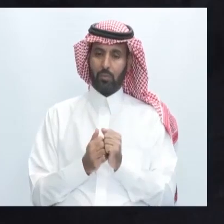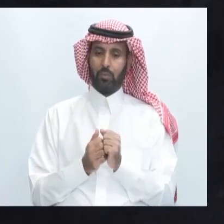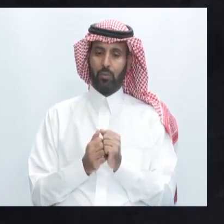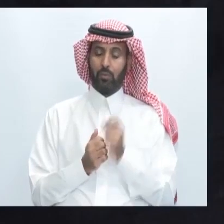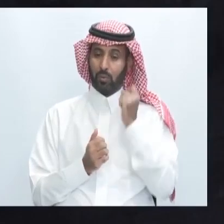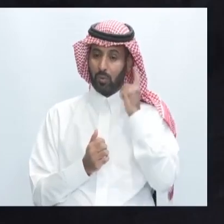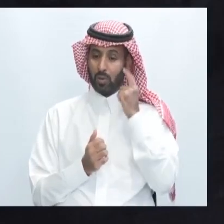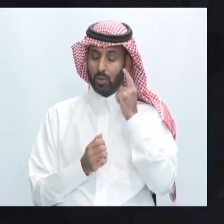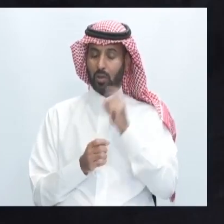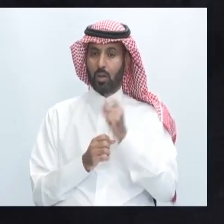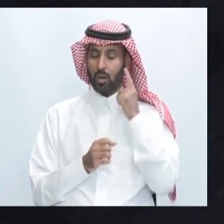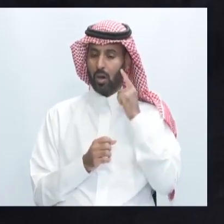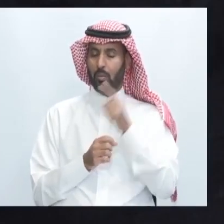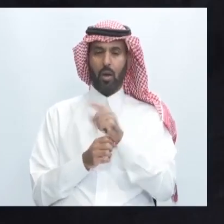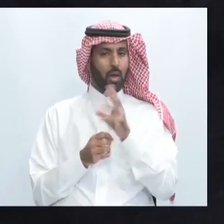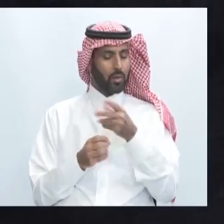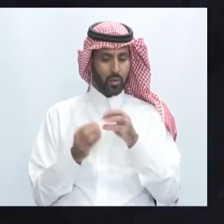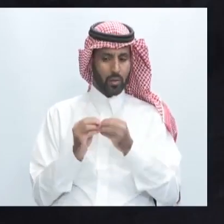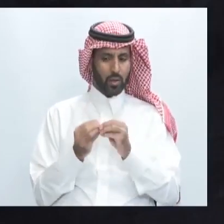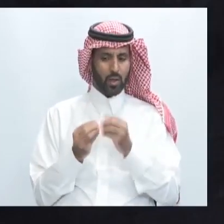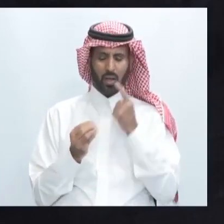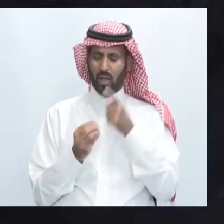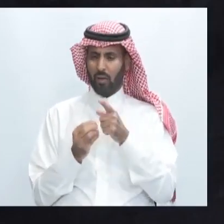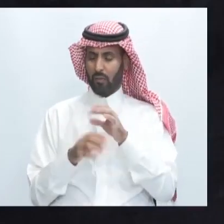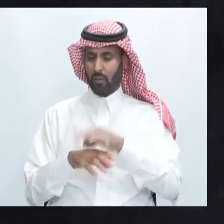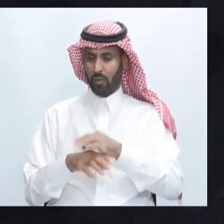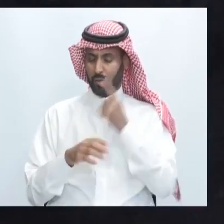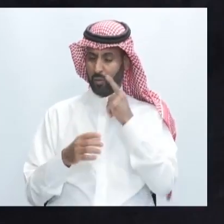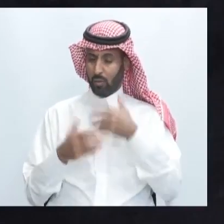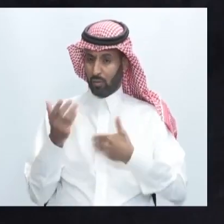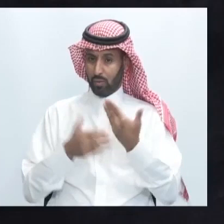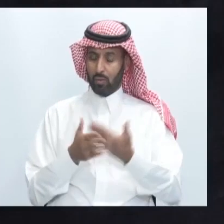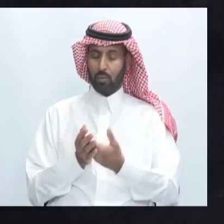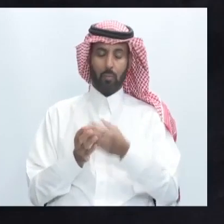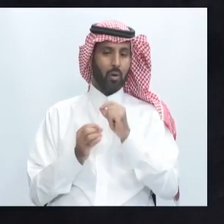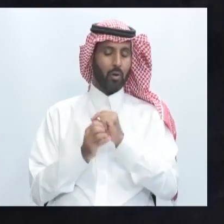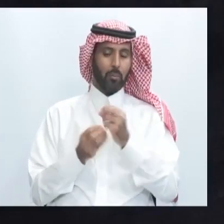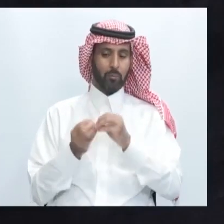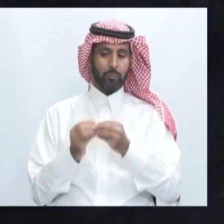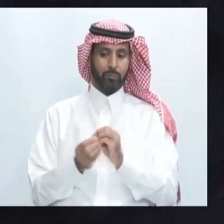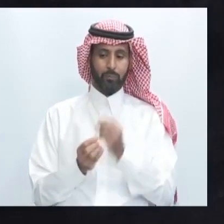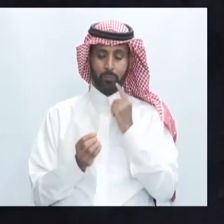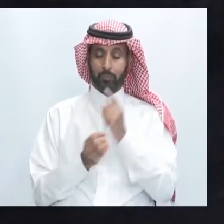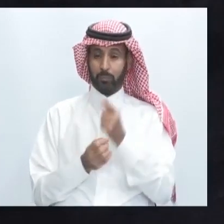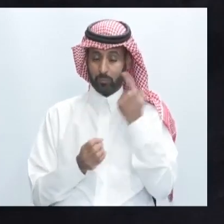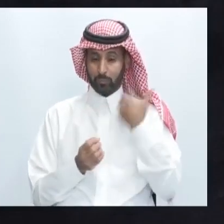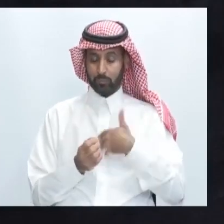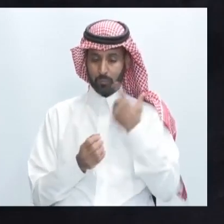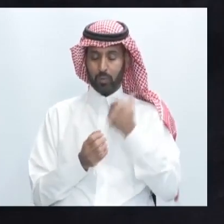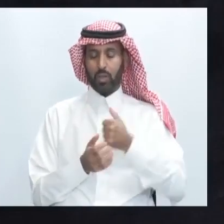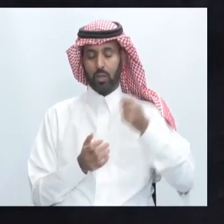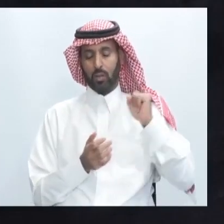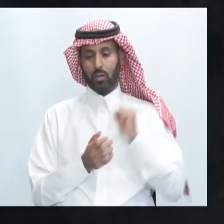about colors and how do people react to colors. So there's a whole psychology